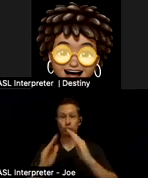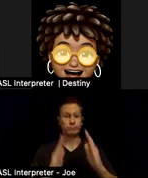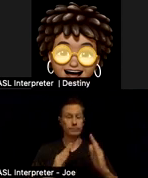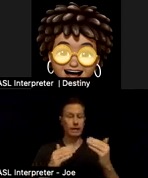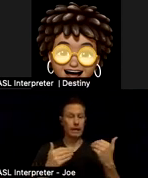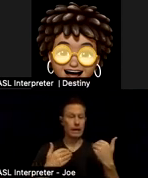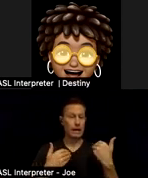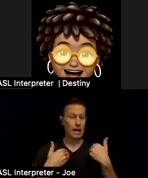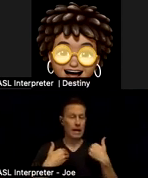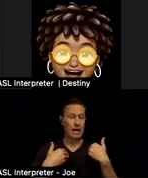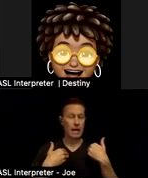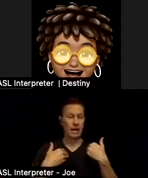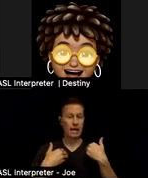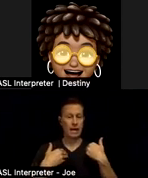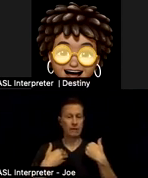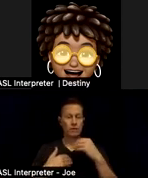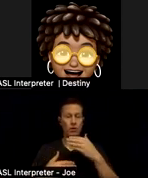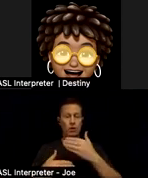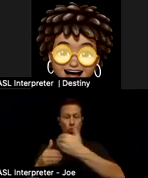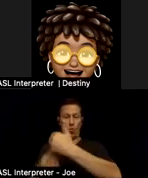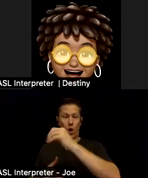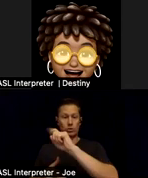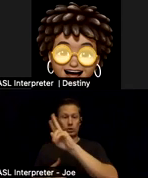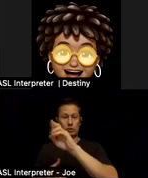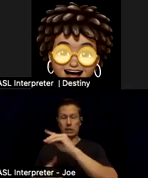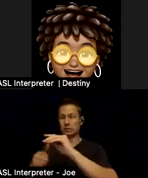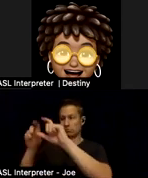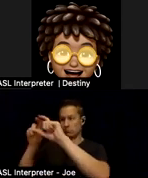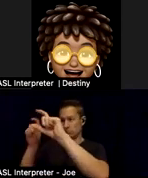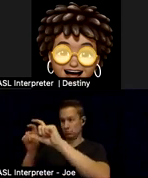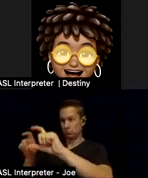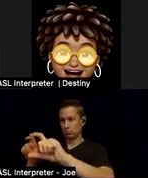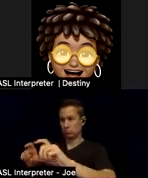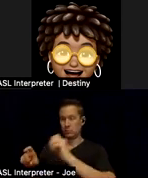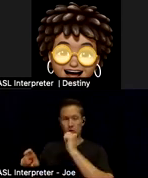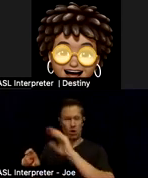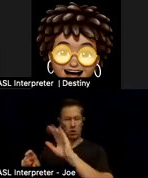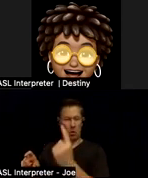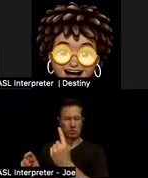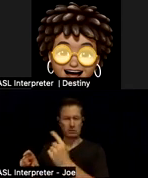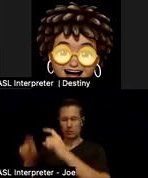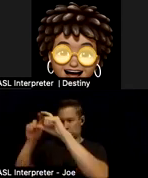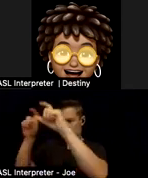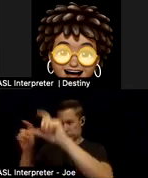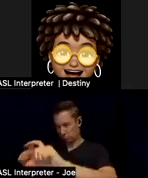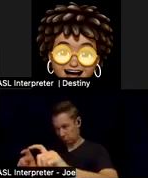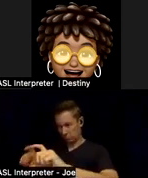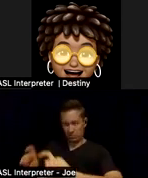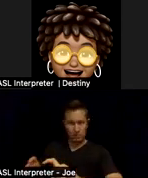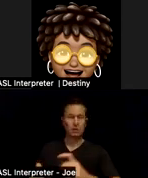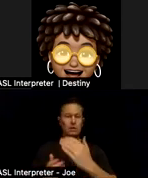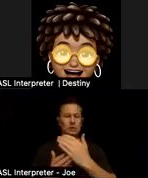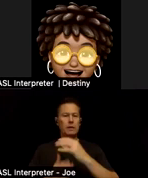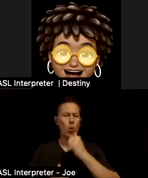have evenly spaced wall studs. Some of the older homes have what's called lath and plaster walls.